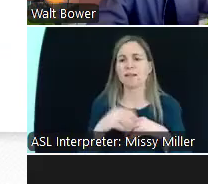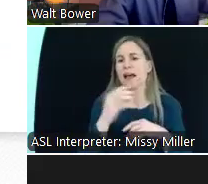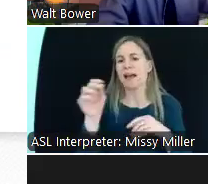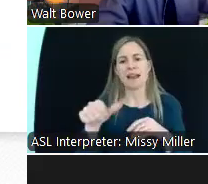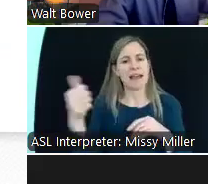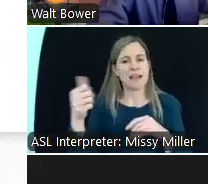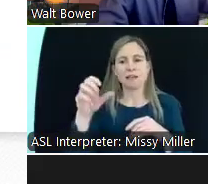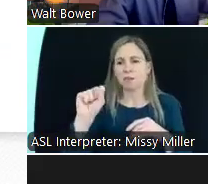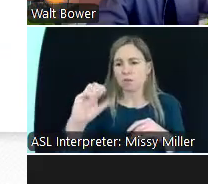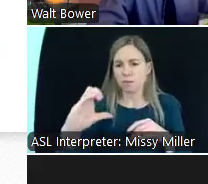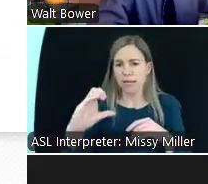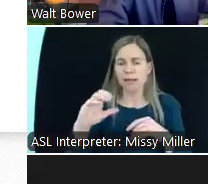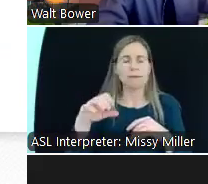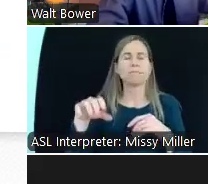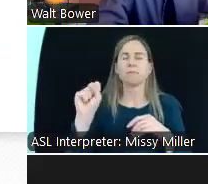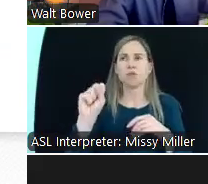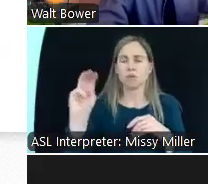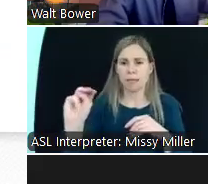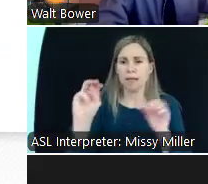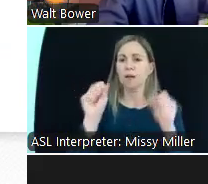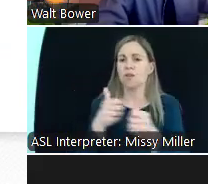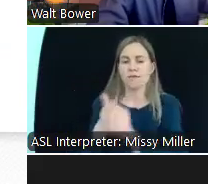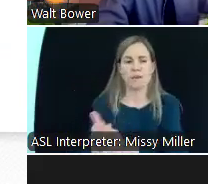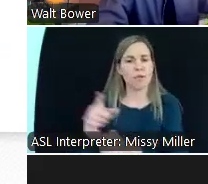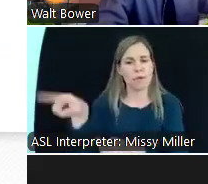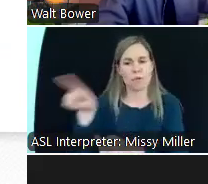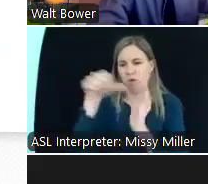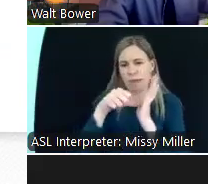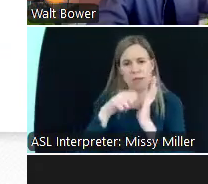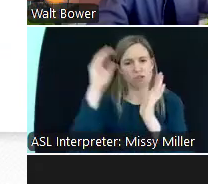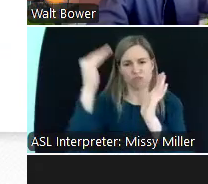please follow those pages because information is going to be,